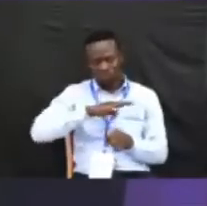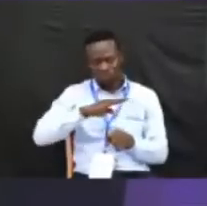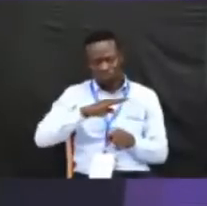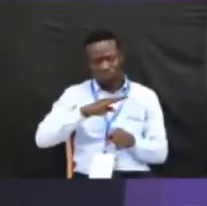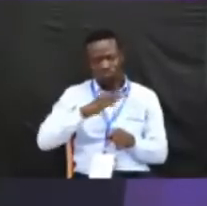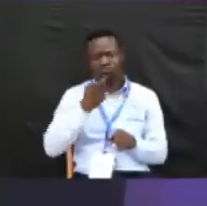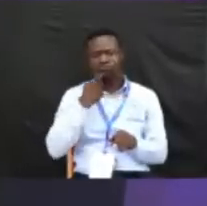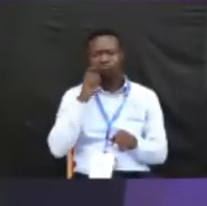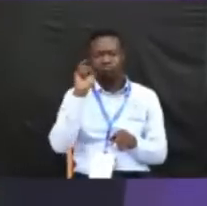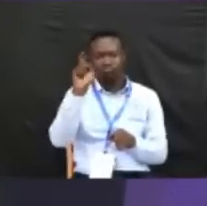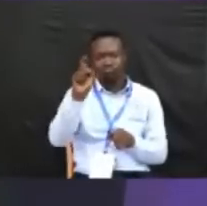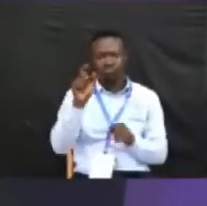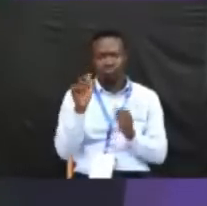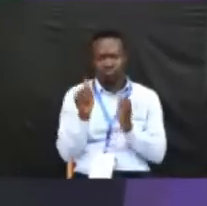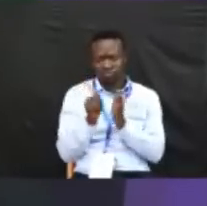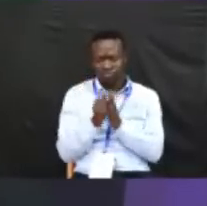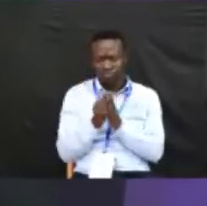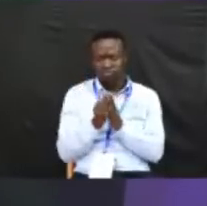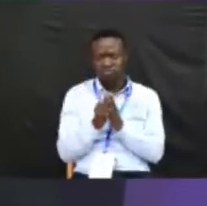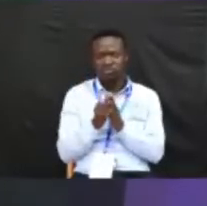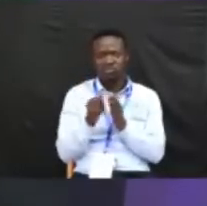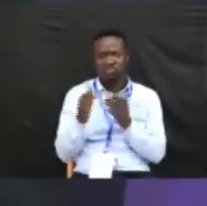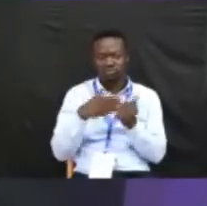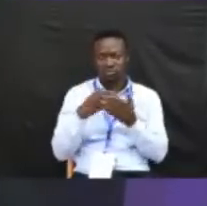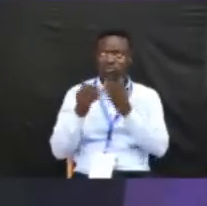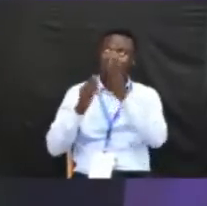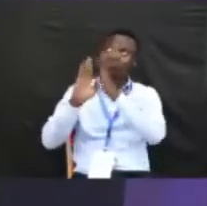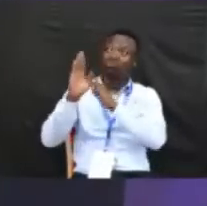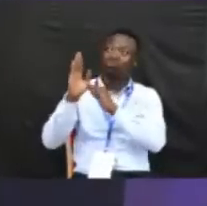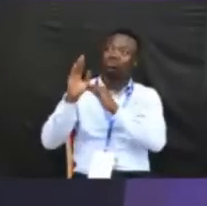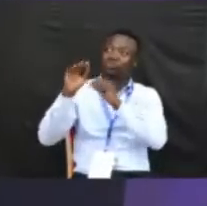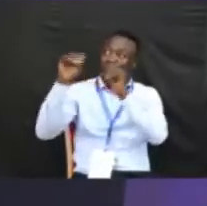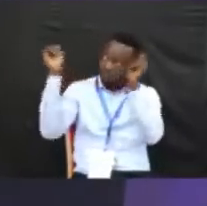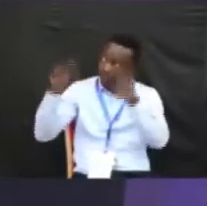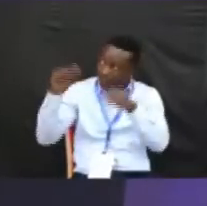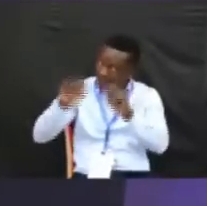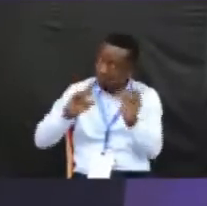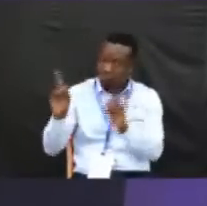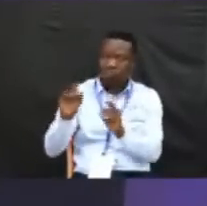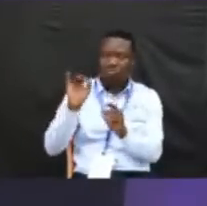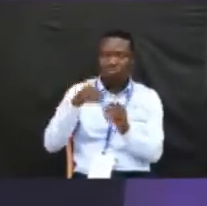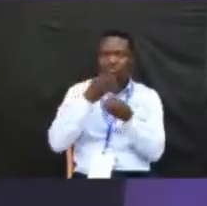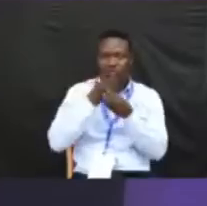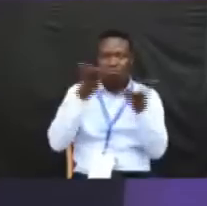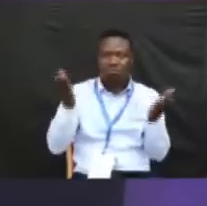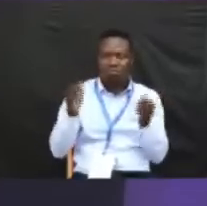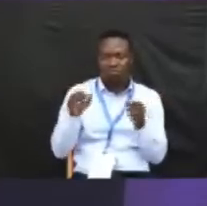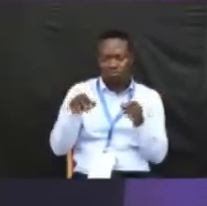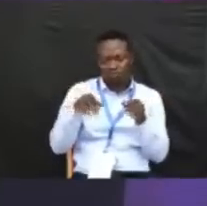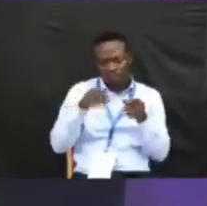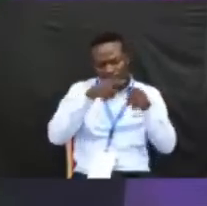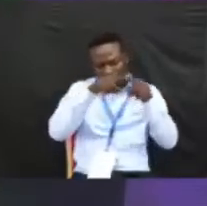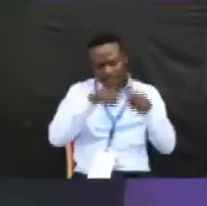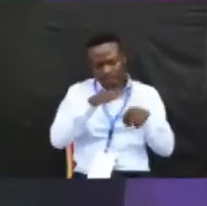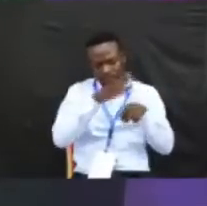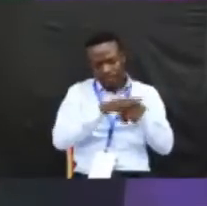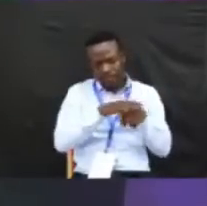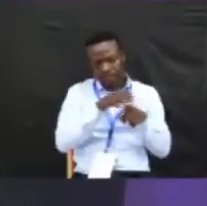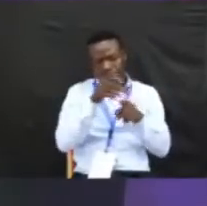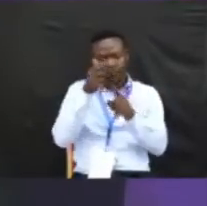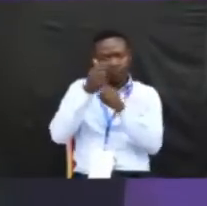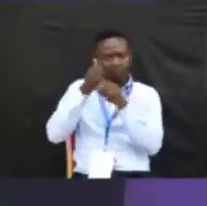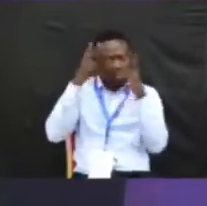claim when it comes to what God is able to do based on the narrative that